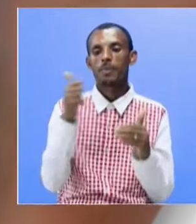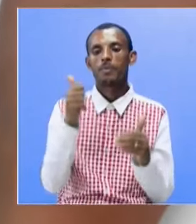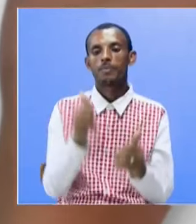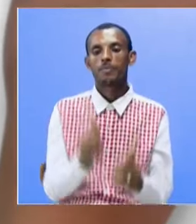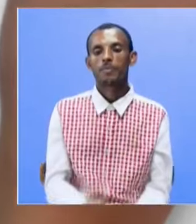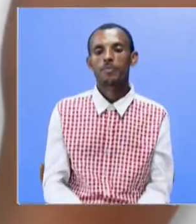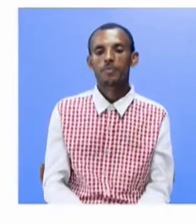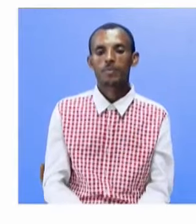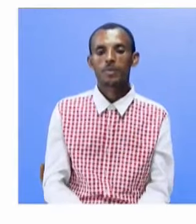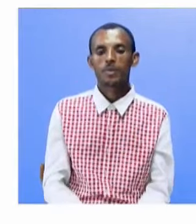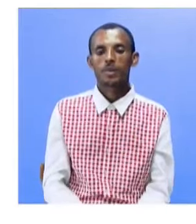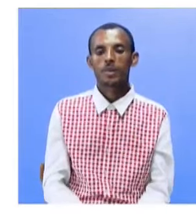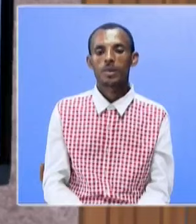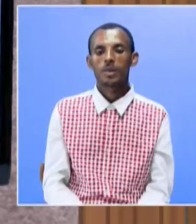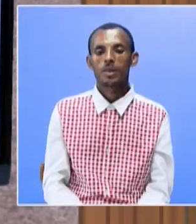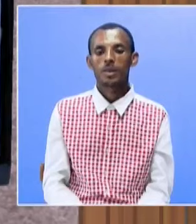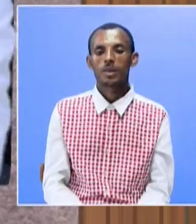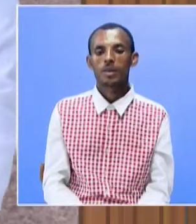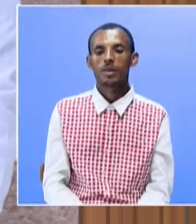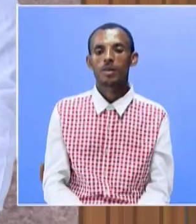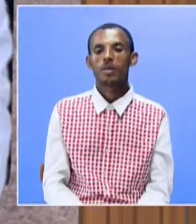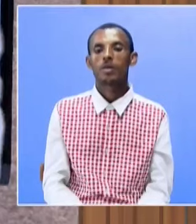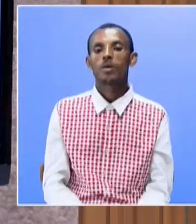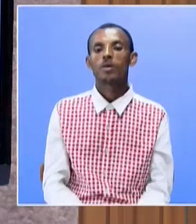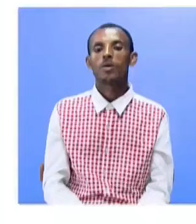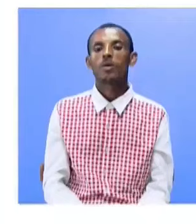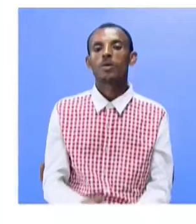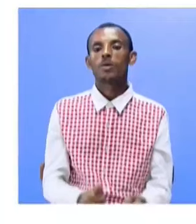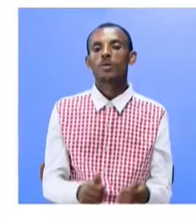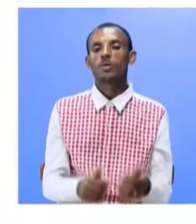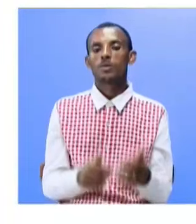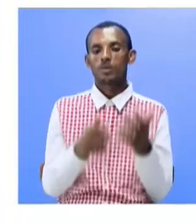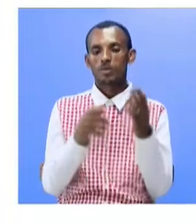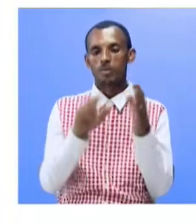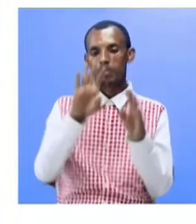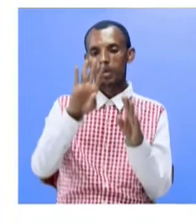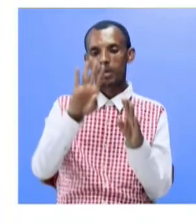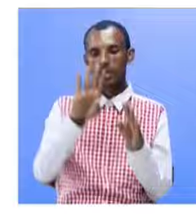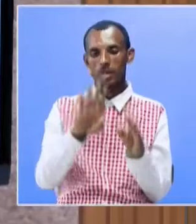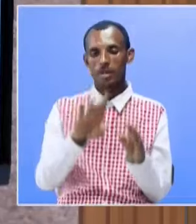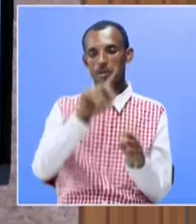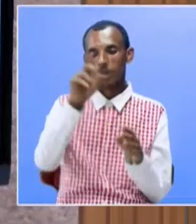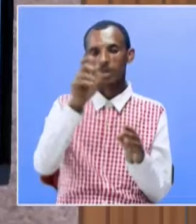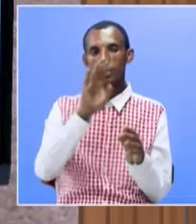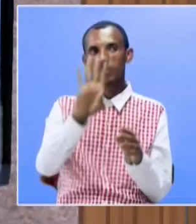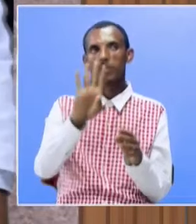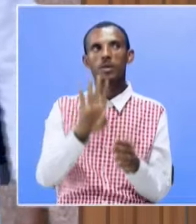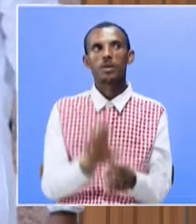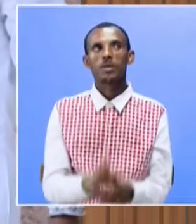They are not congruent. Okay, now the second question B.